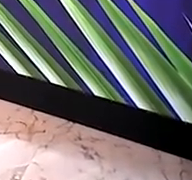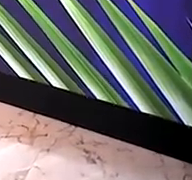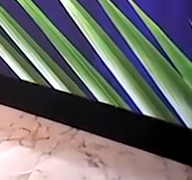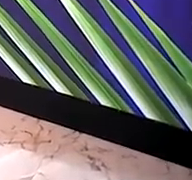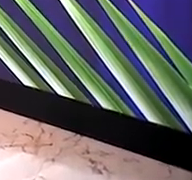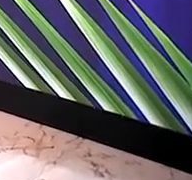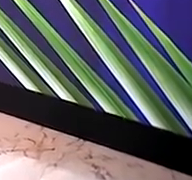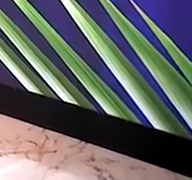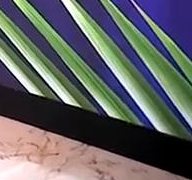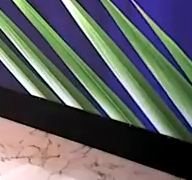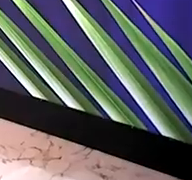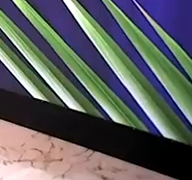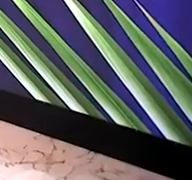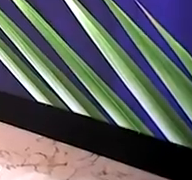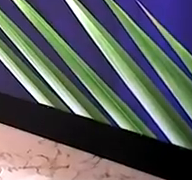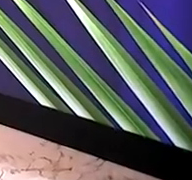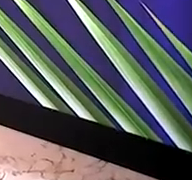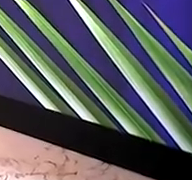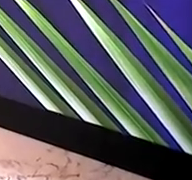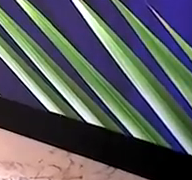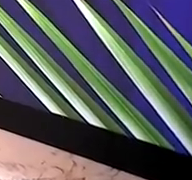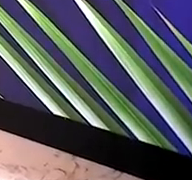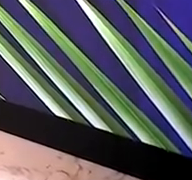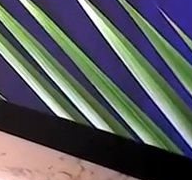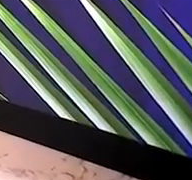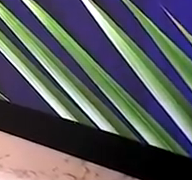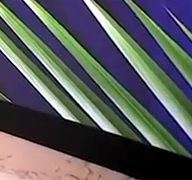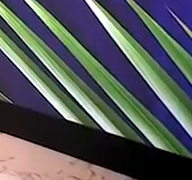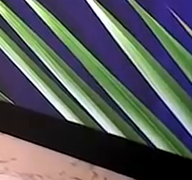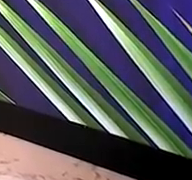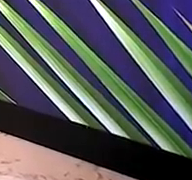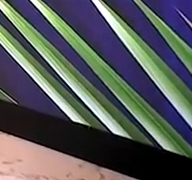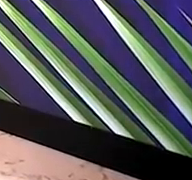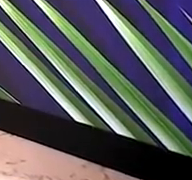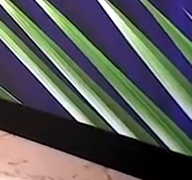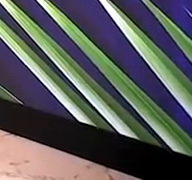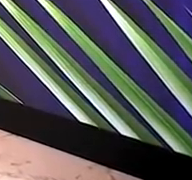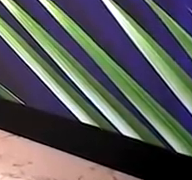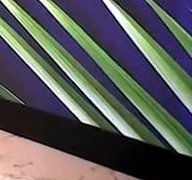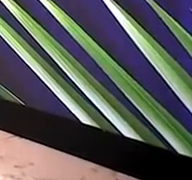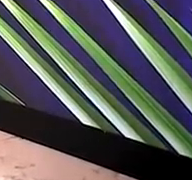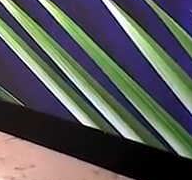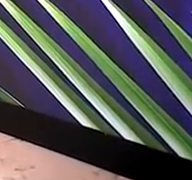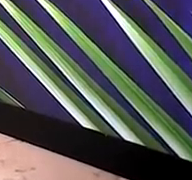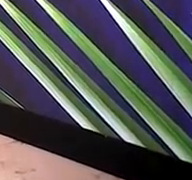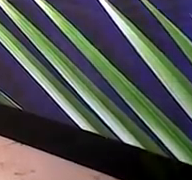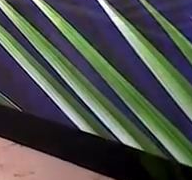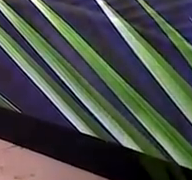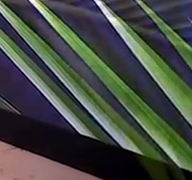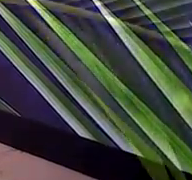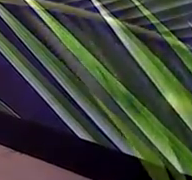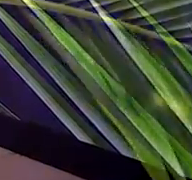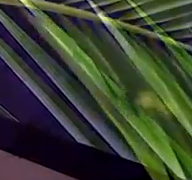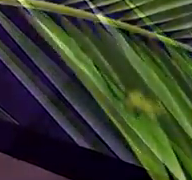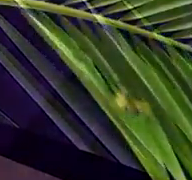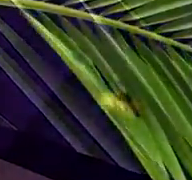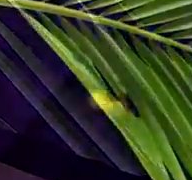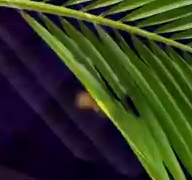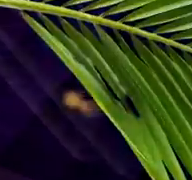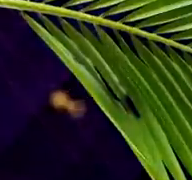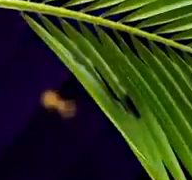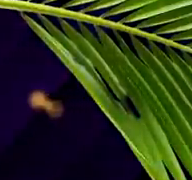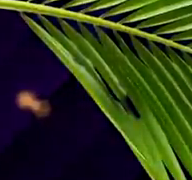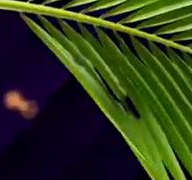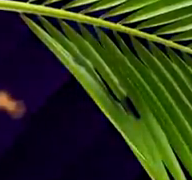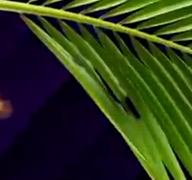8 o'clock at 11:30. Go in peace, my Father's children. Down where my